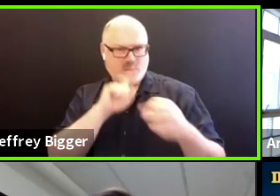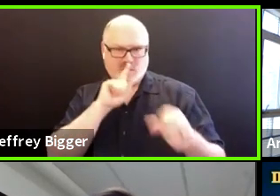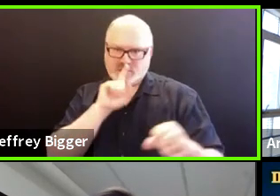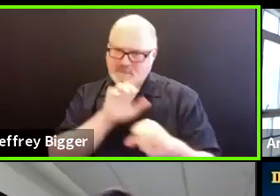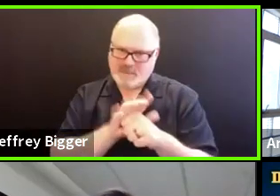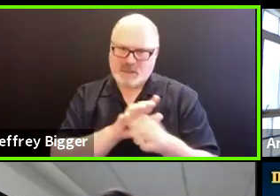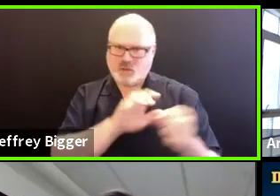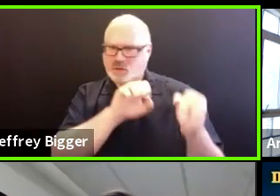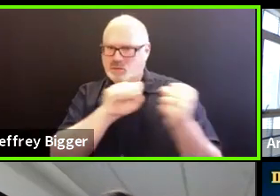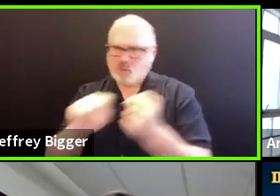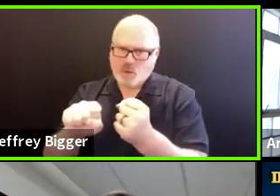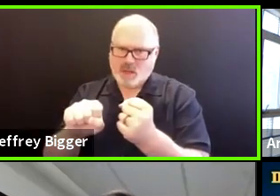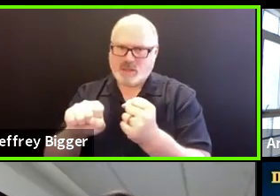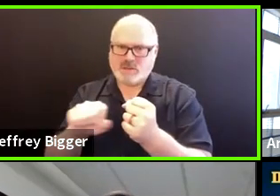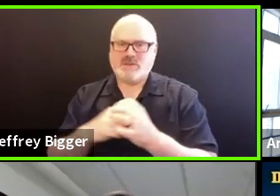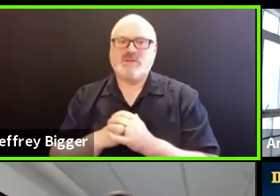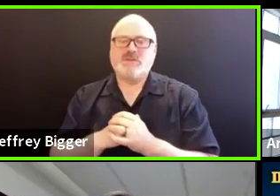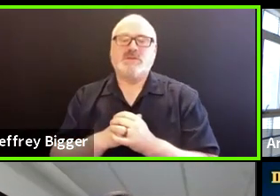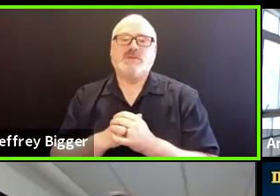robust